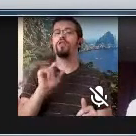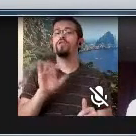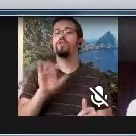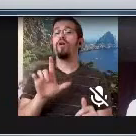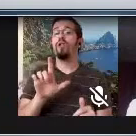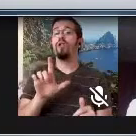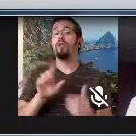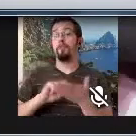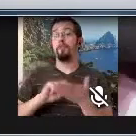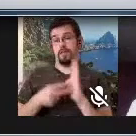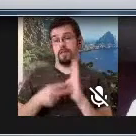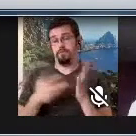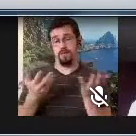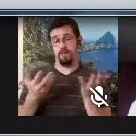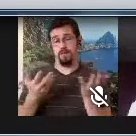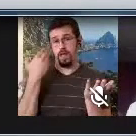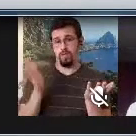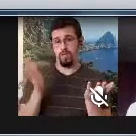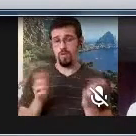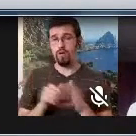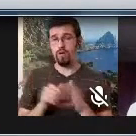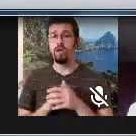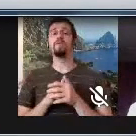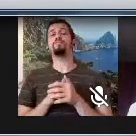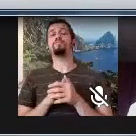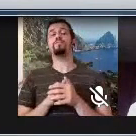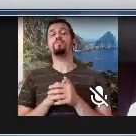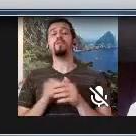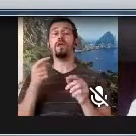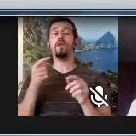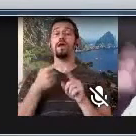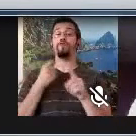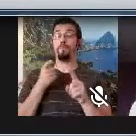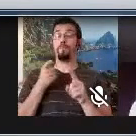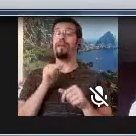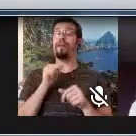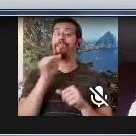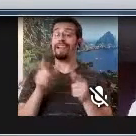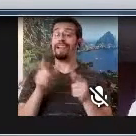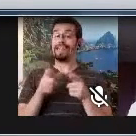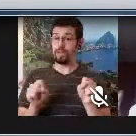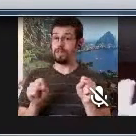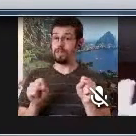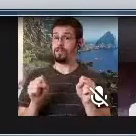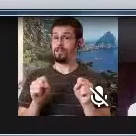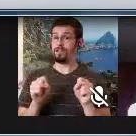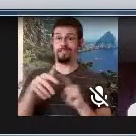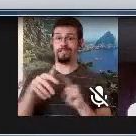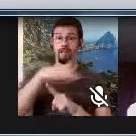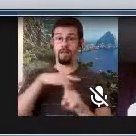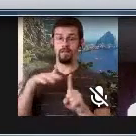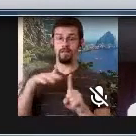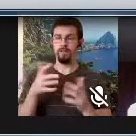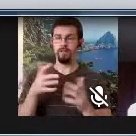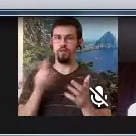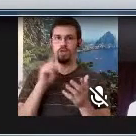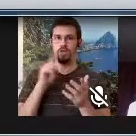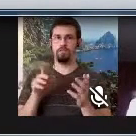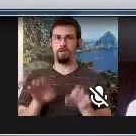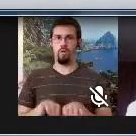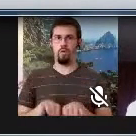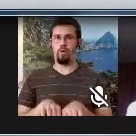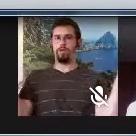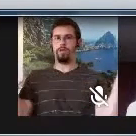But in an artistic context, in a non-linguistic context, these things are wide open because there's no context for interpretation. There's no precedent